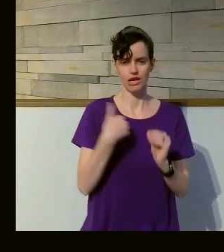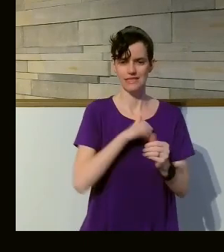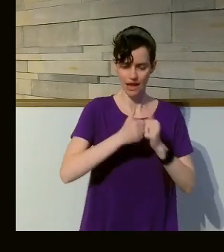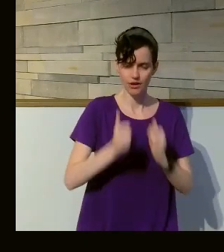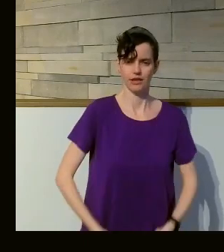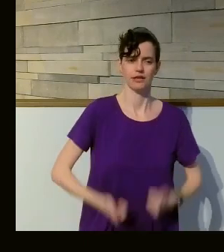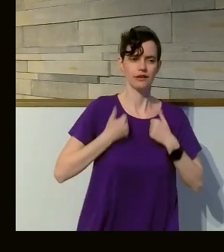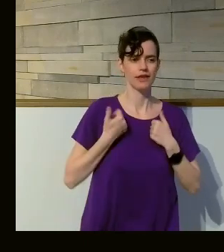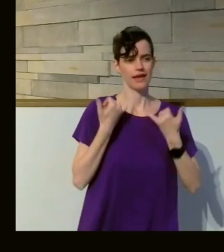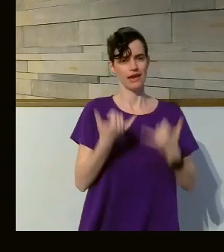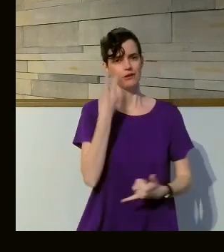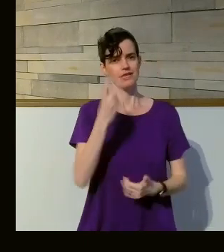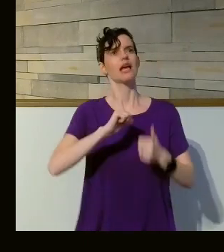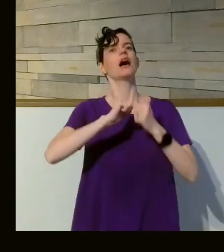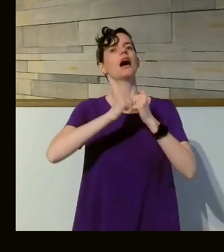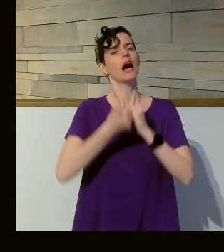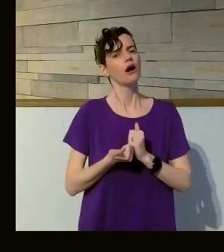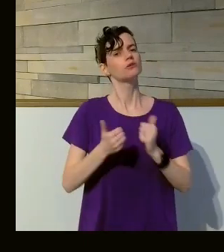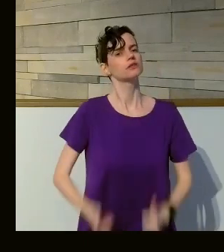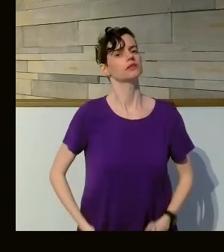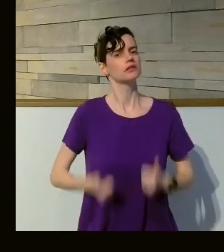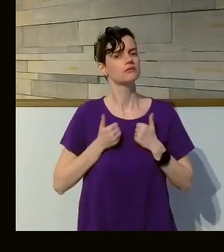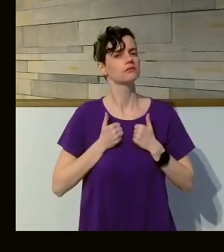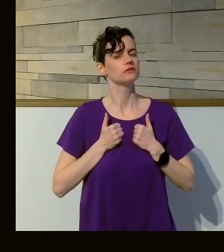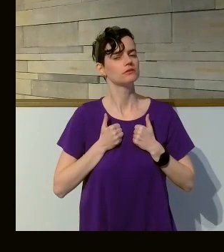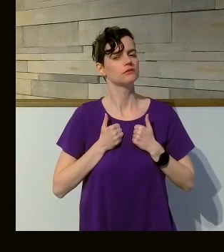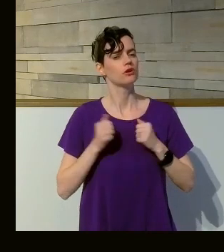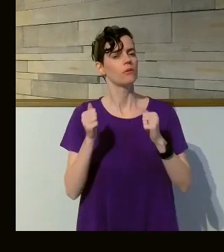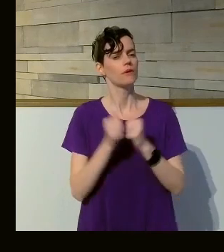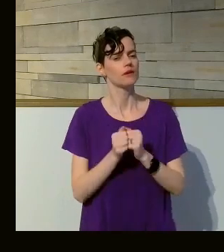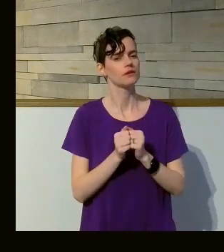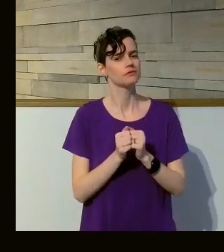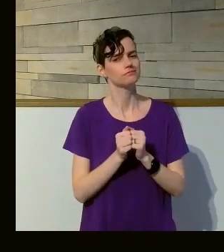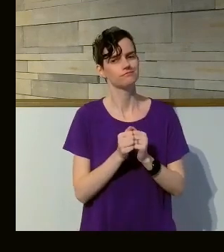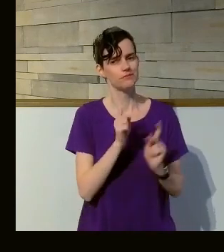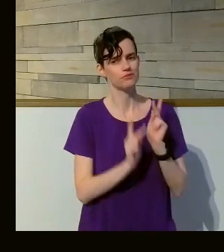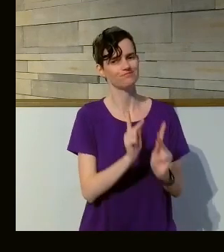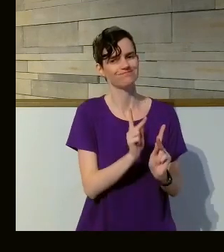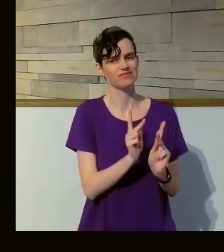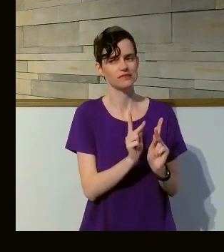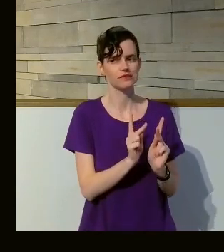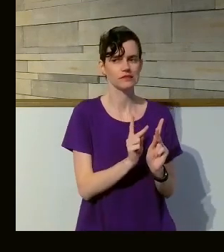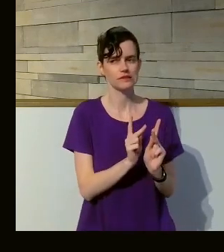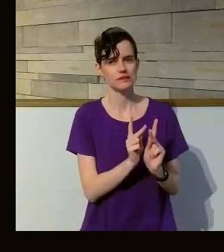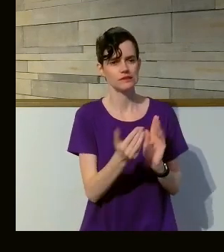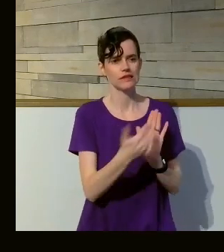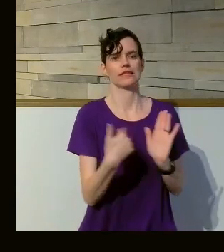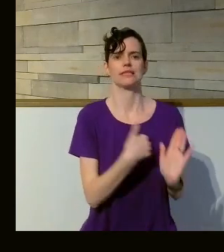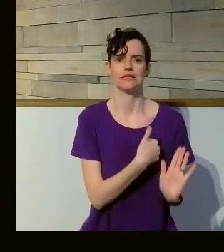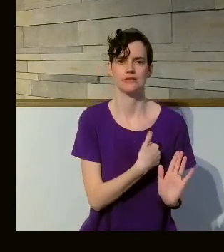to live. And now we see how to live with those that, well, they oppose